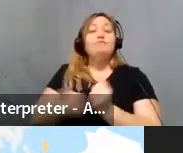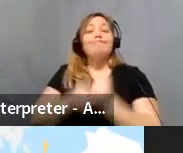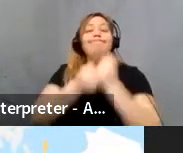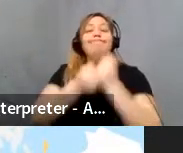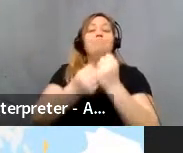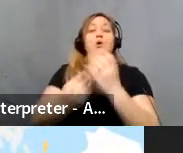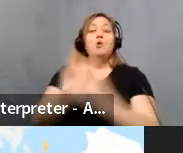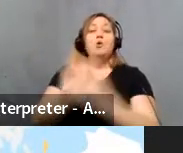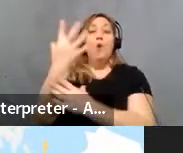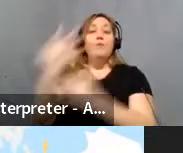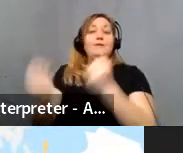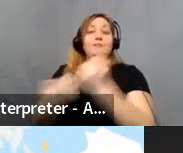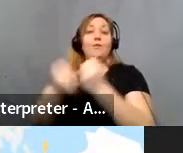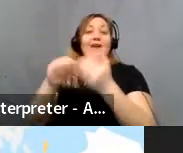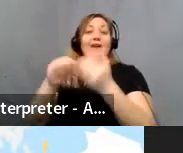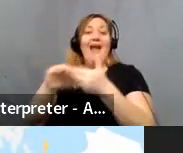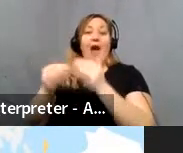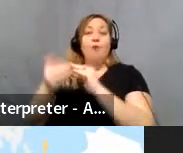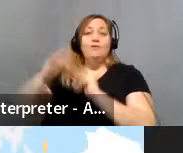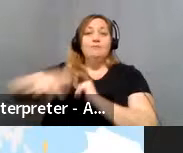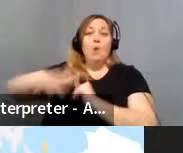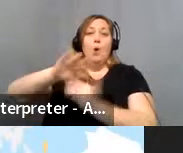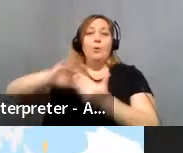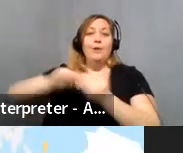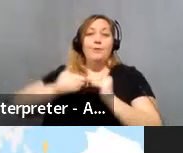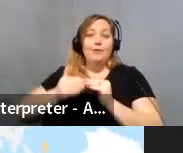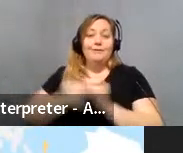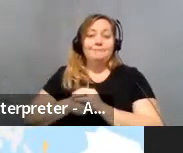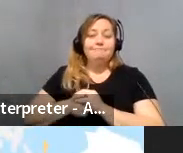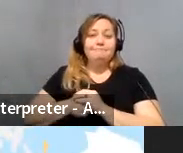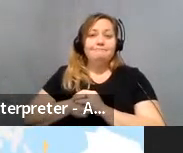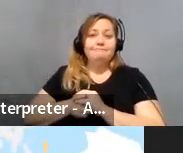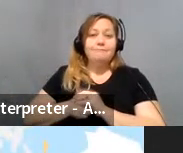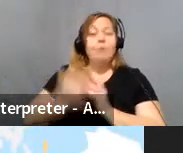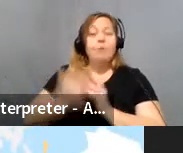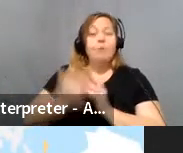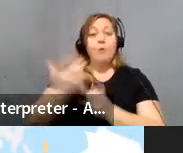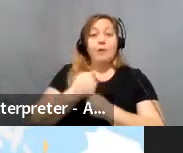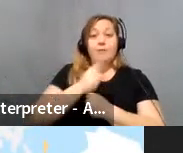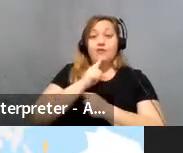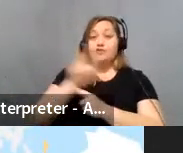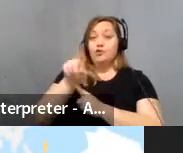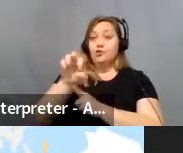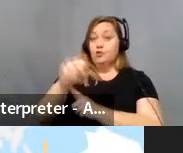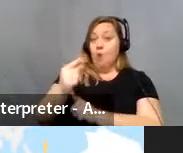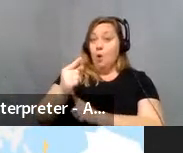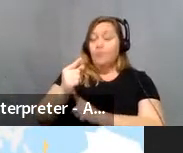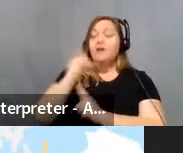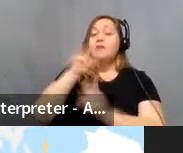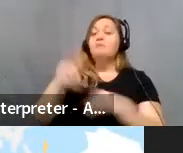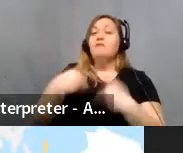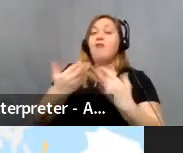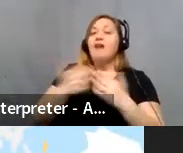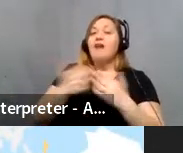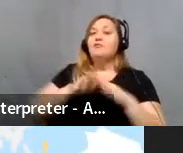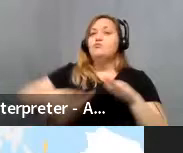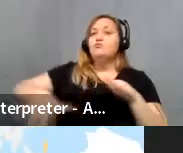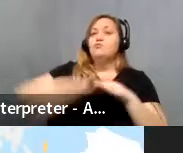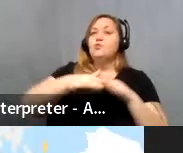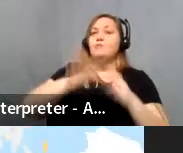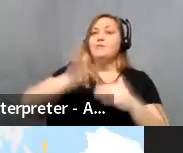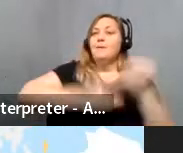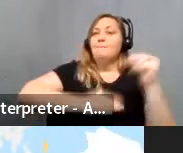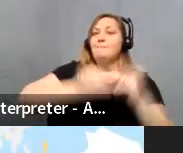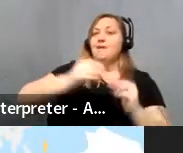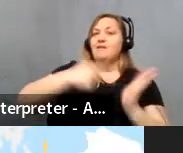housing in every neighborhood. We also want to make sure that zoning provides room to build the extra affordable housing, allow